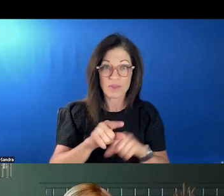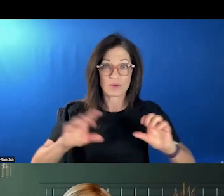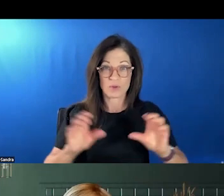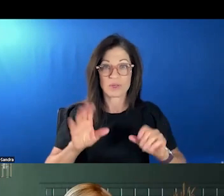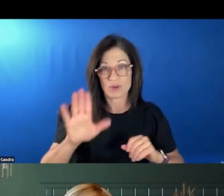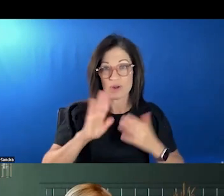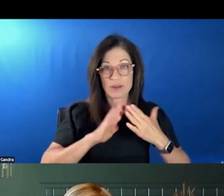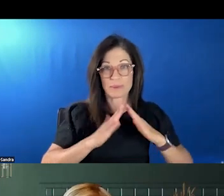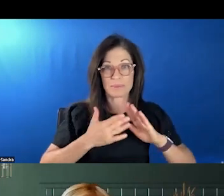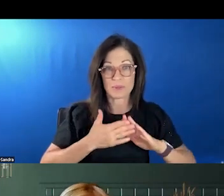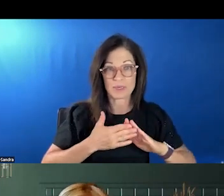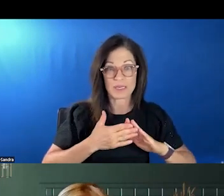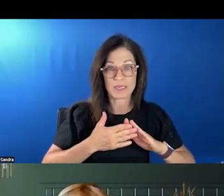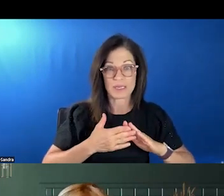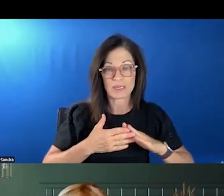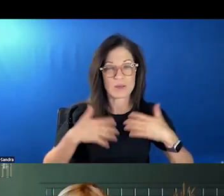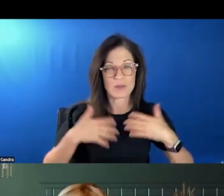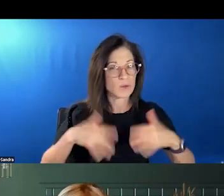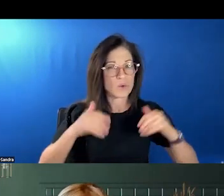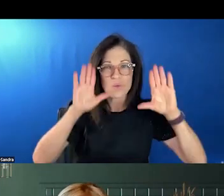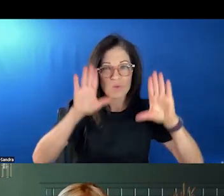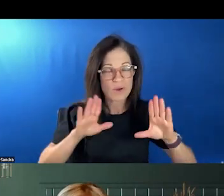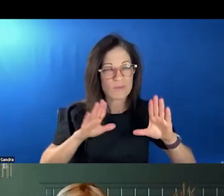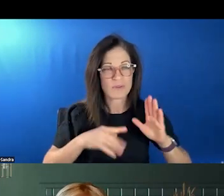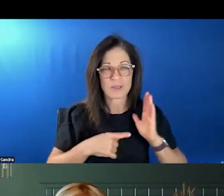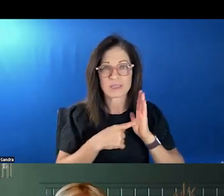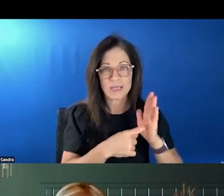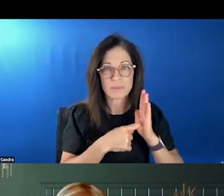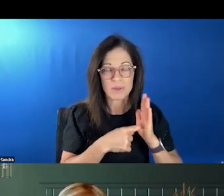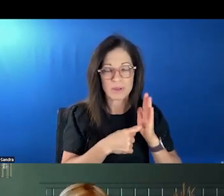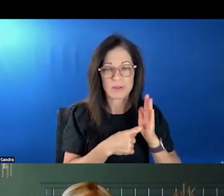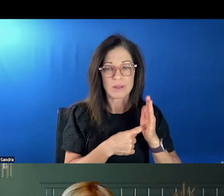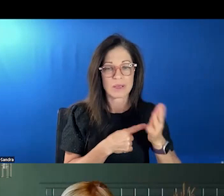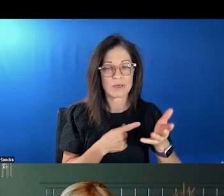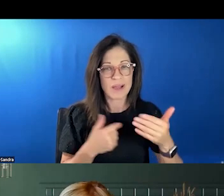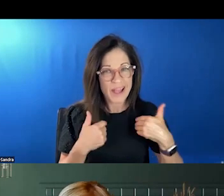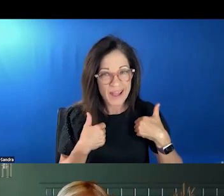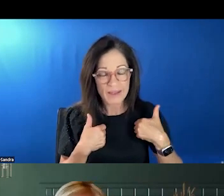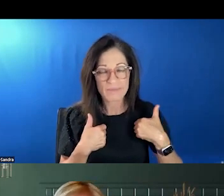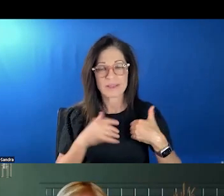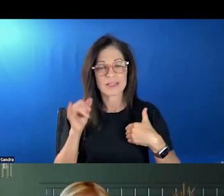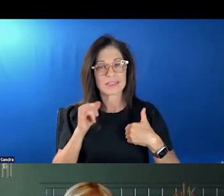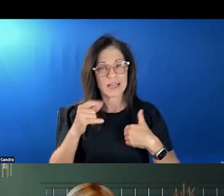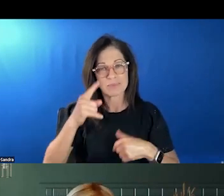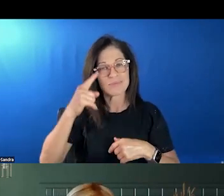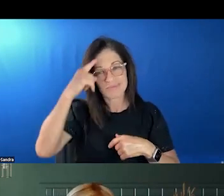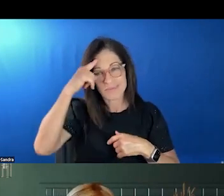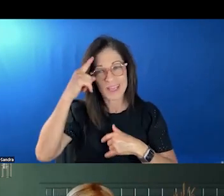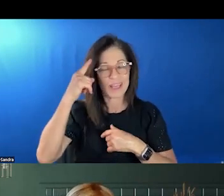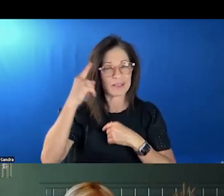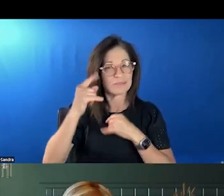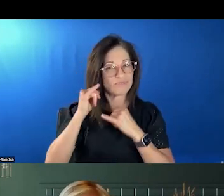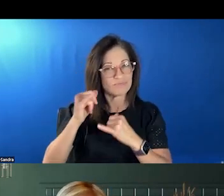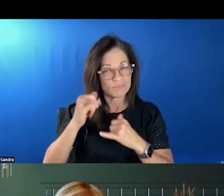your community is such a great example of having that same mindset of wanting to get people